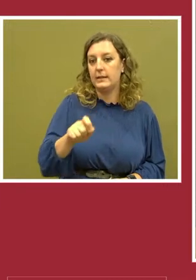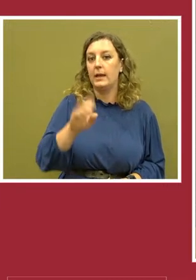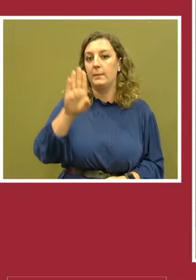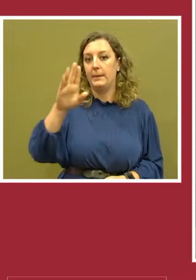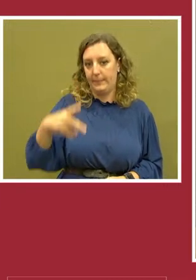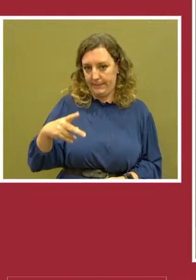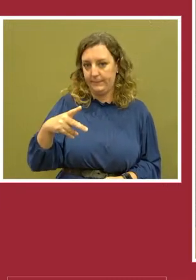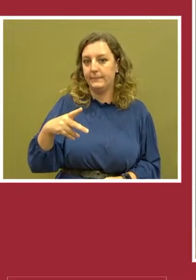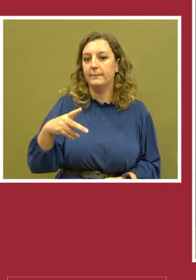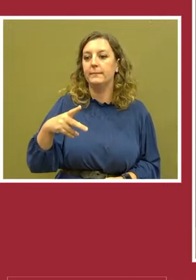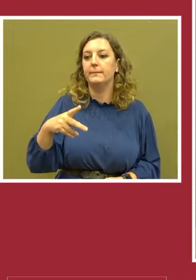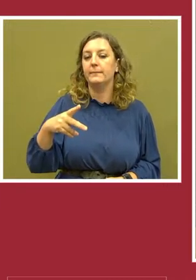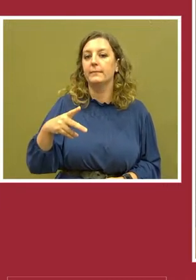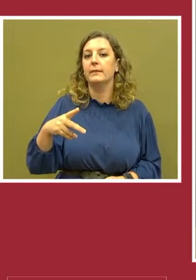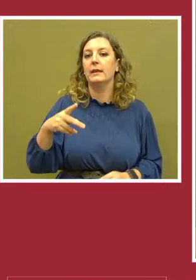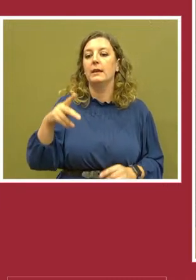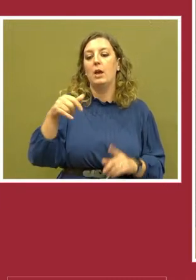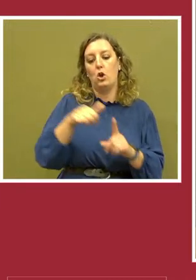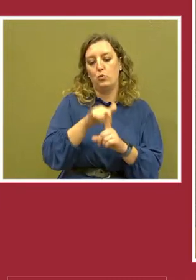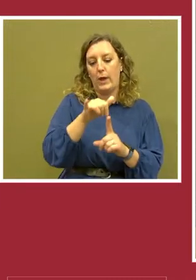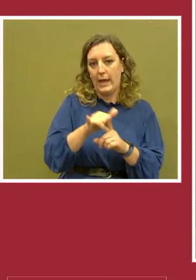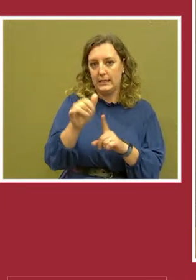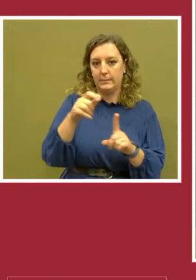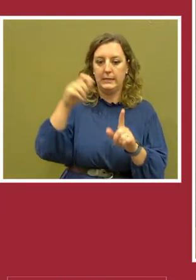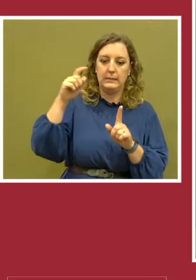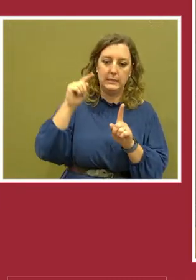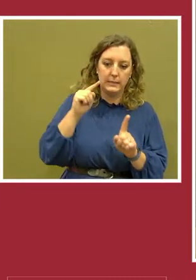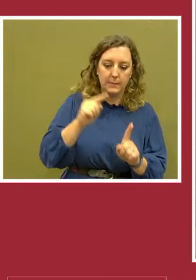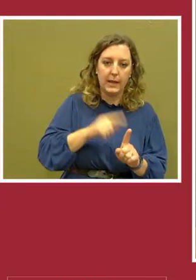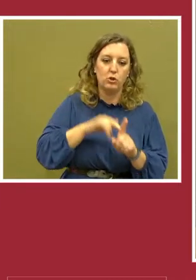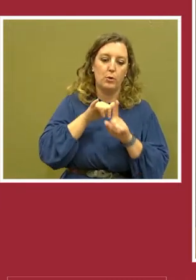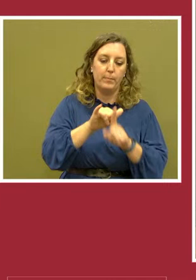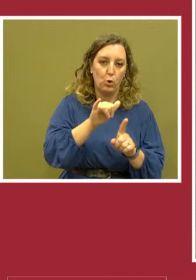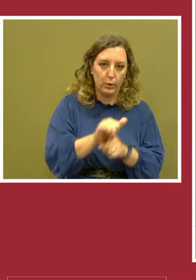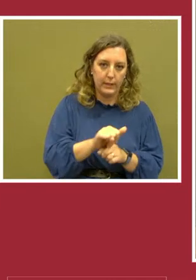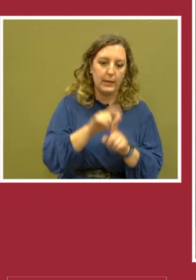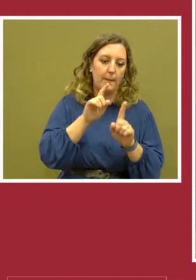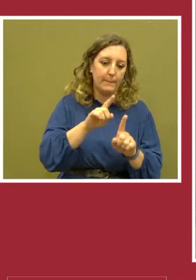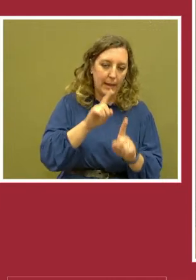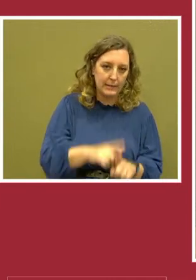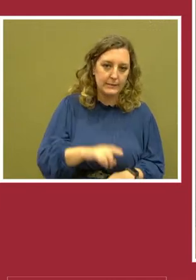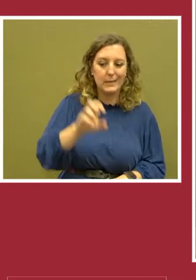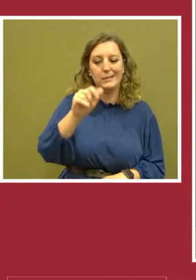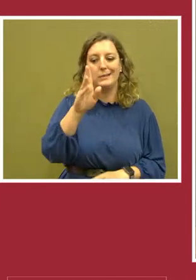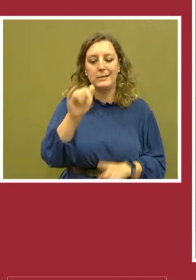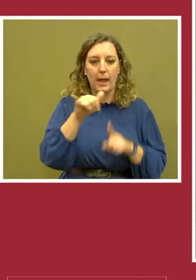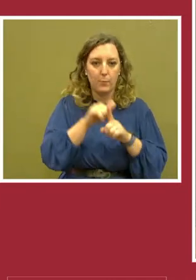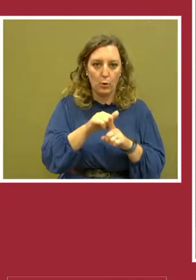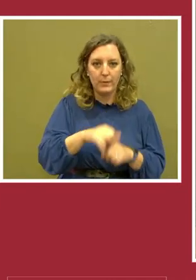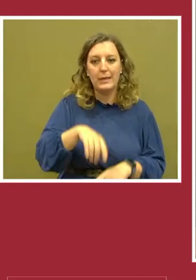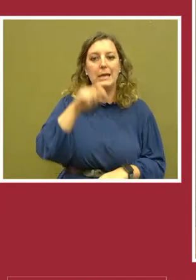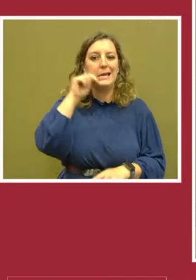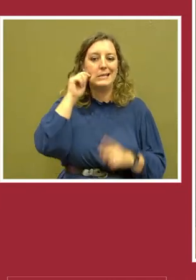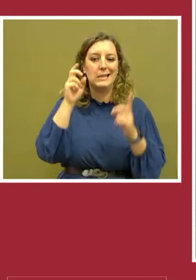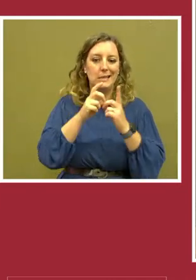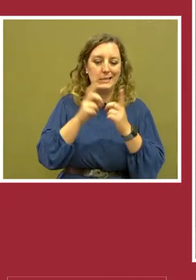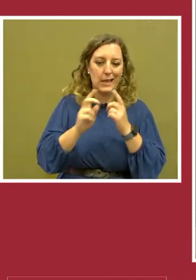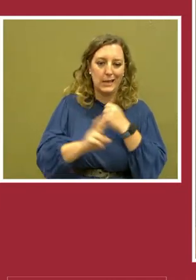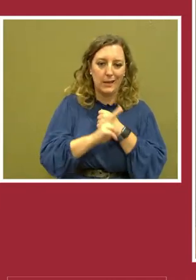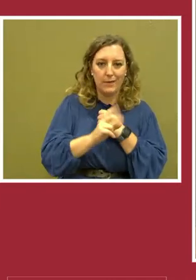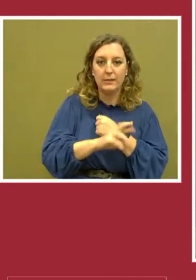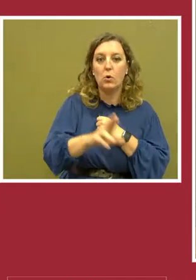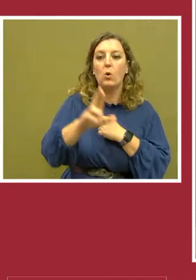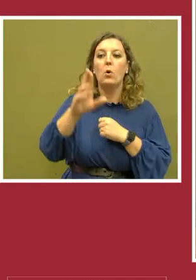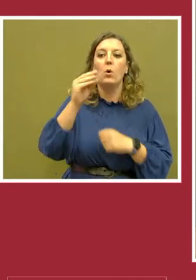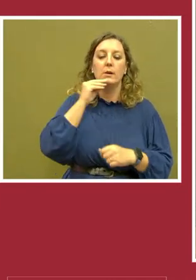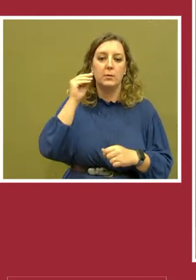JFCF-BP, hazing, harassment, intimidation, bullying, menacing, cyberbullying, teen dating violence, or domestic